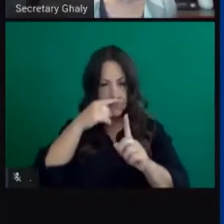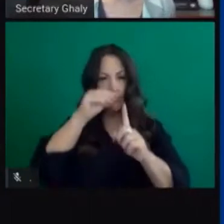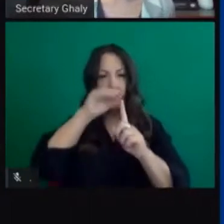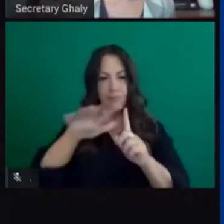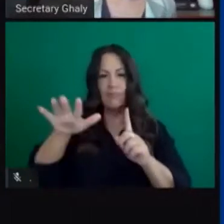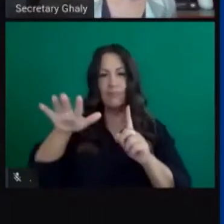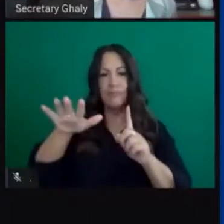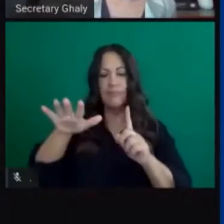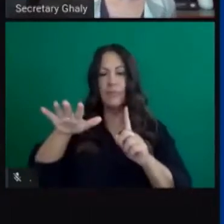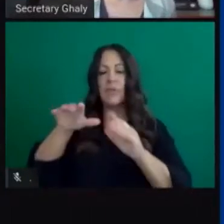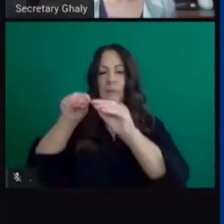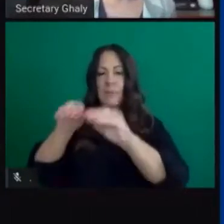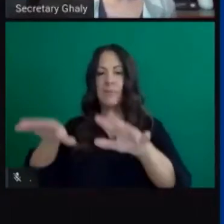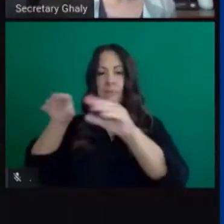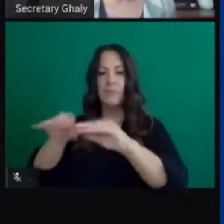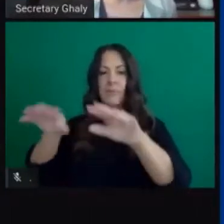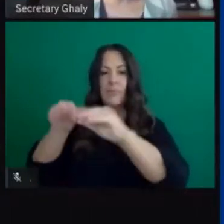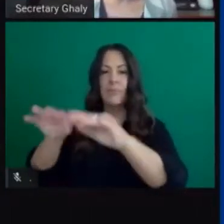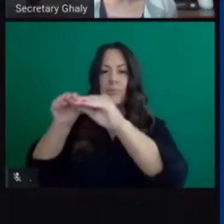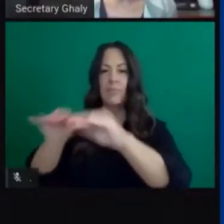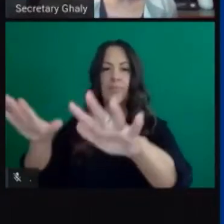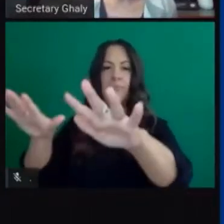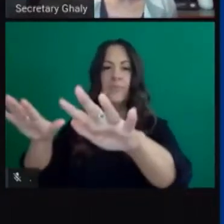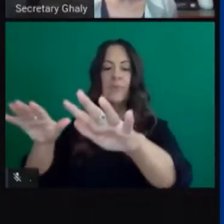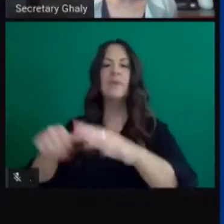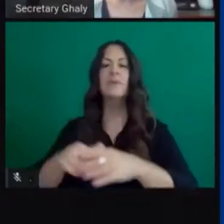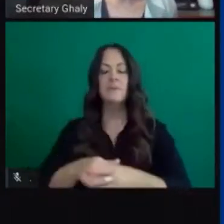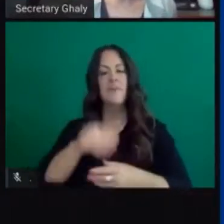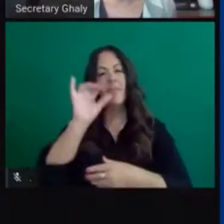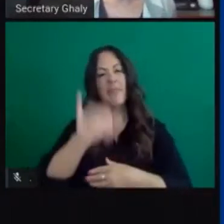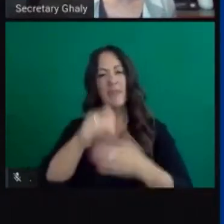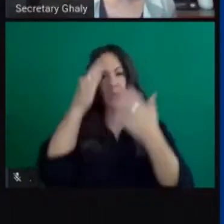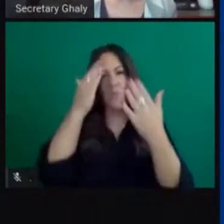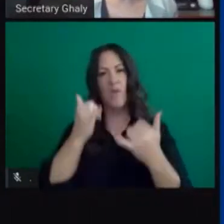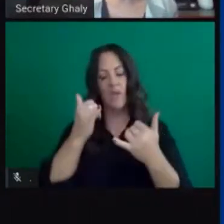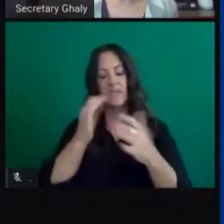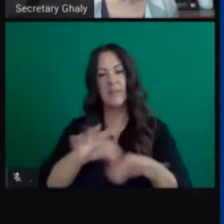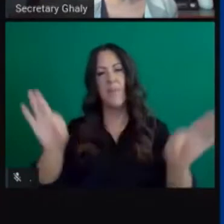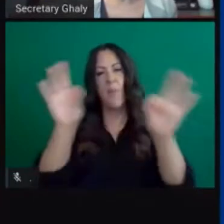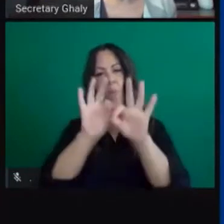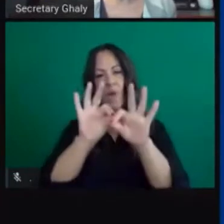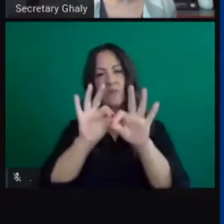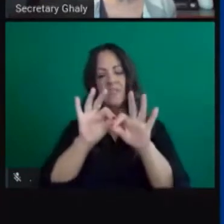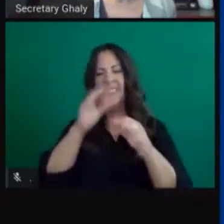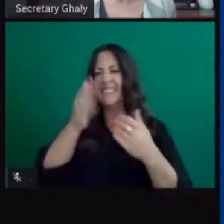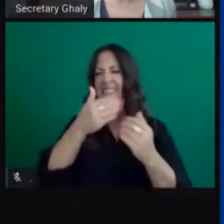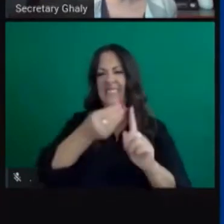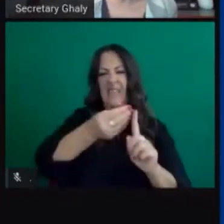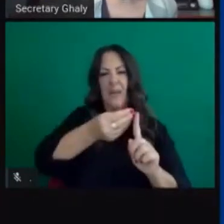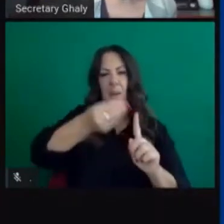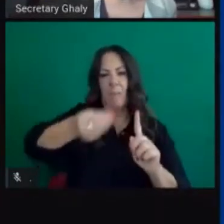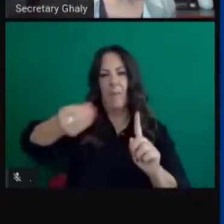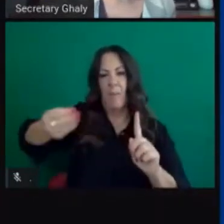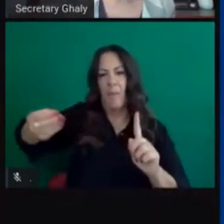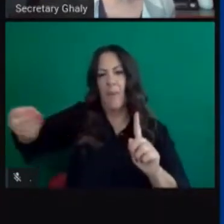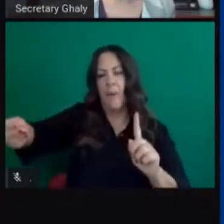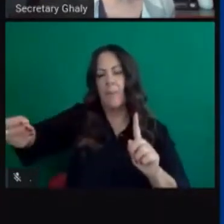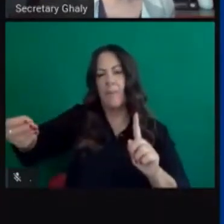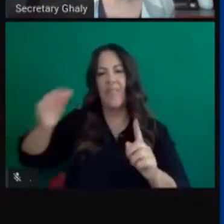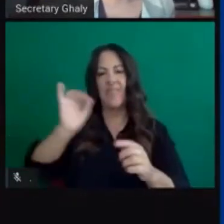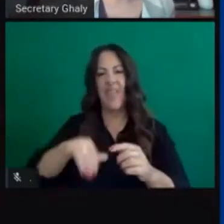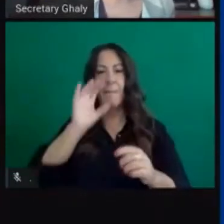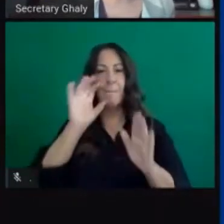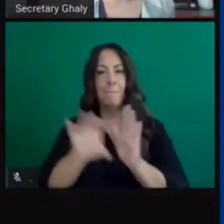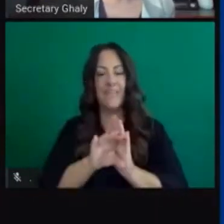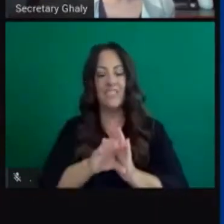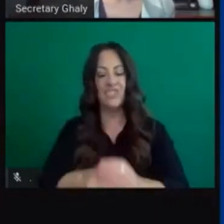So you've also heard us talk a little bit about something called R-effective and how many people one person can infect. This is an illustration of if